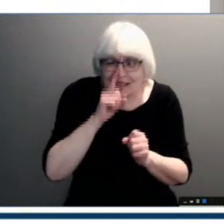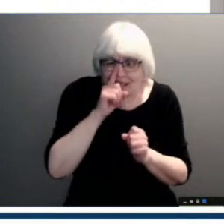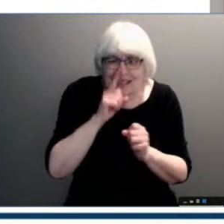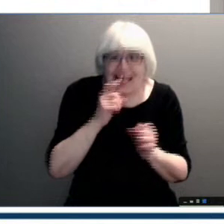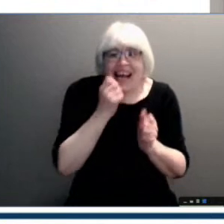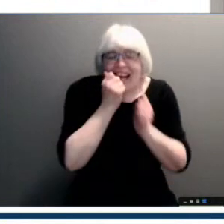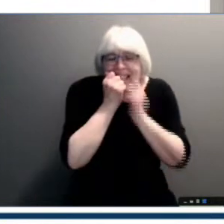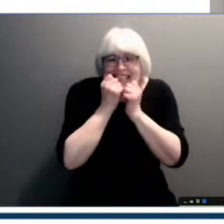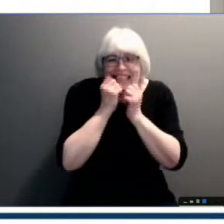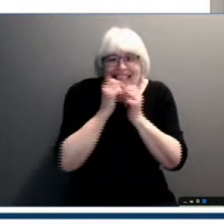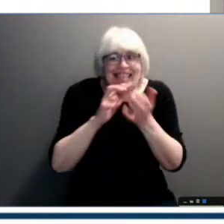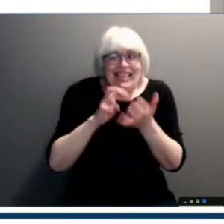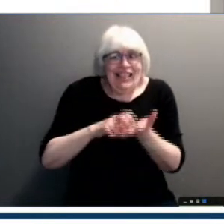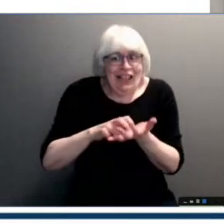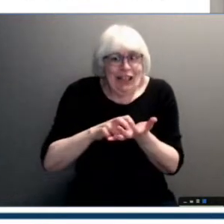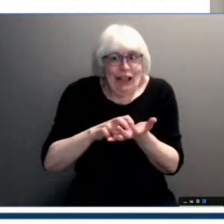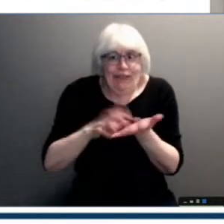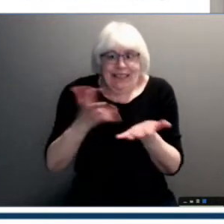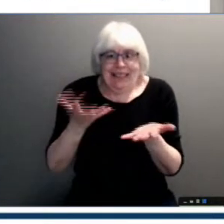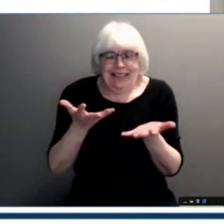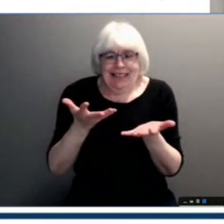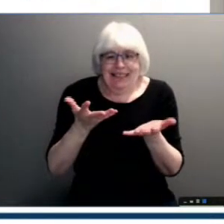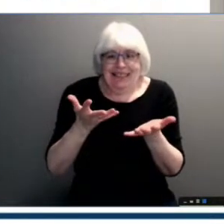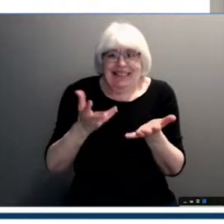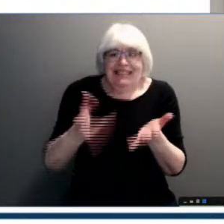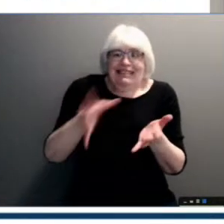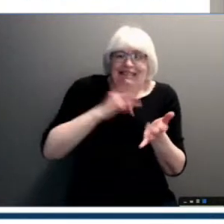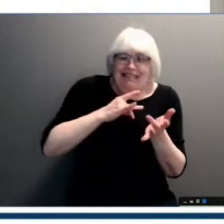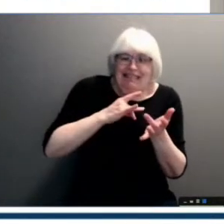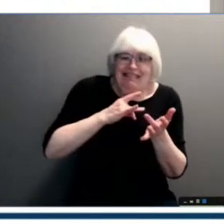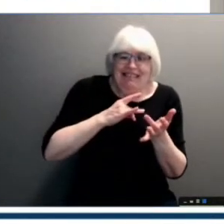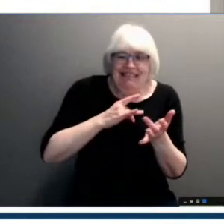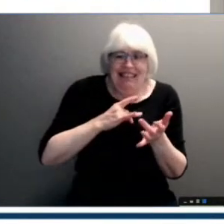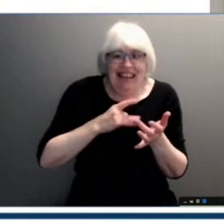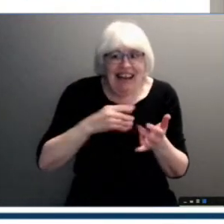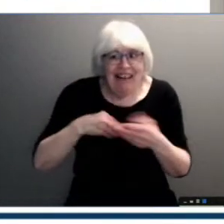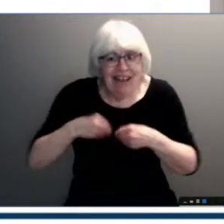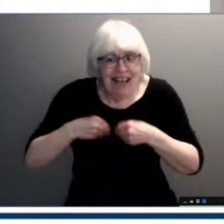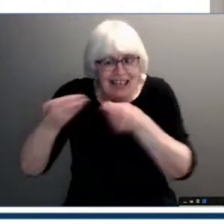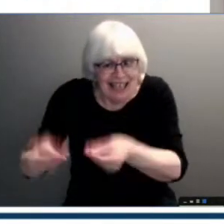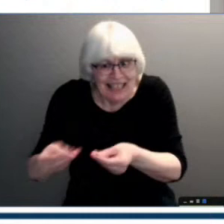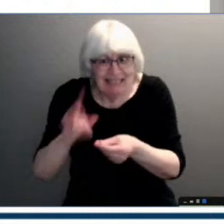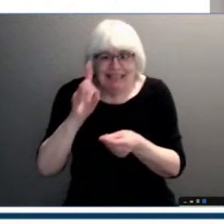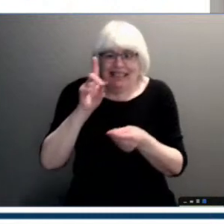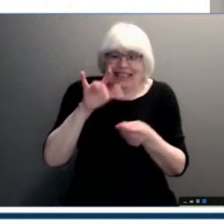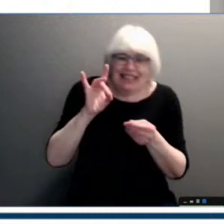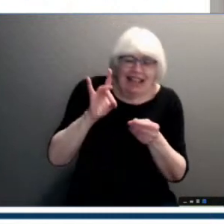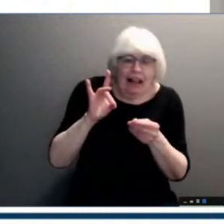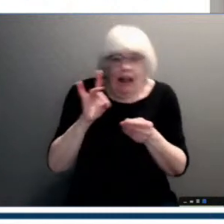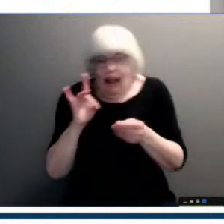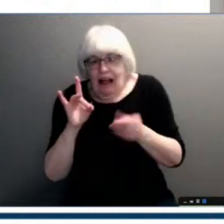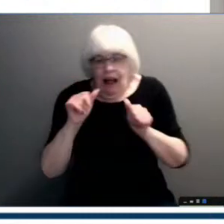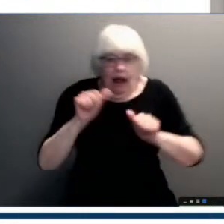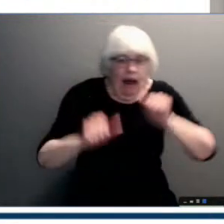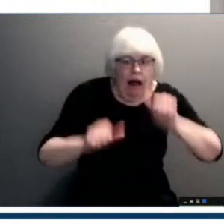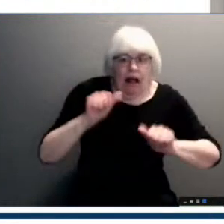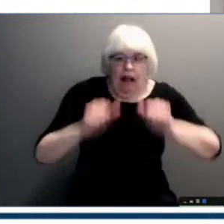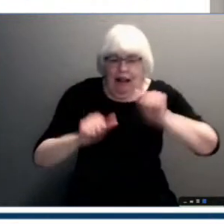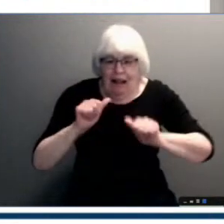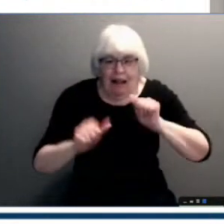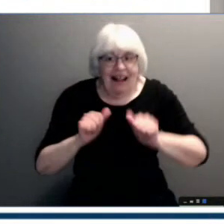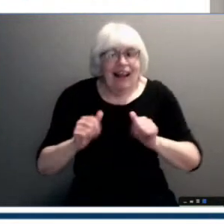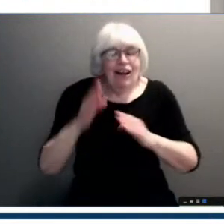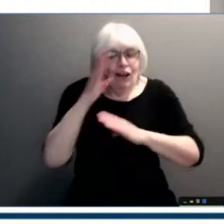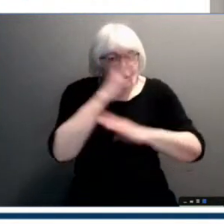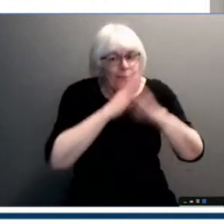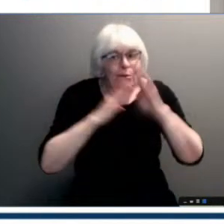preceding, including my own parents and in-laws and family. So I have personally closed my